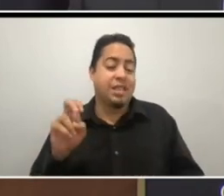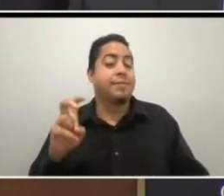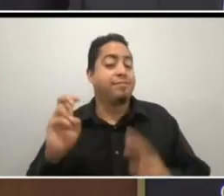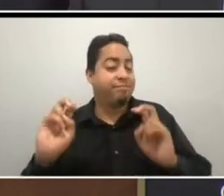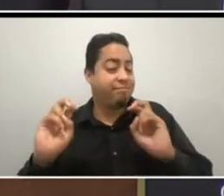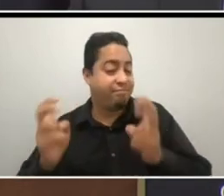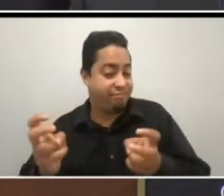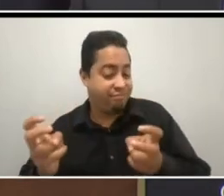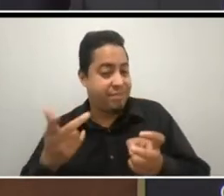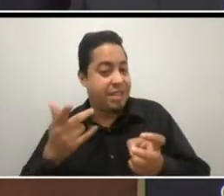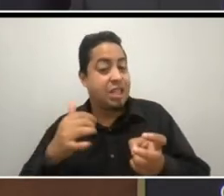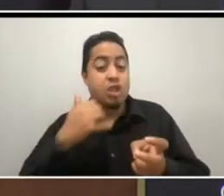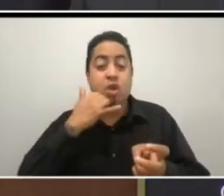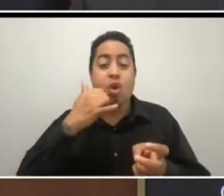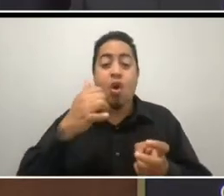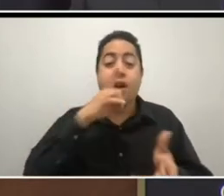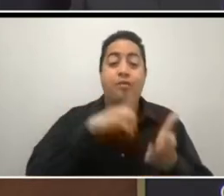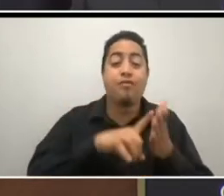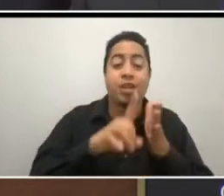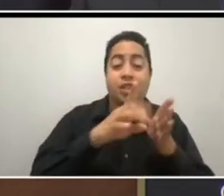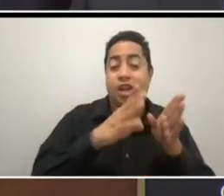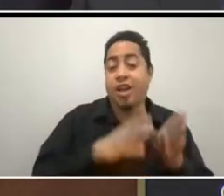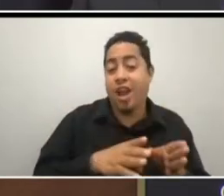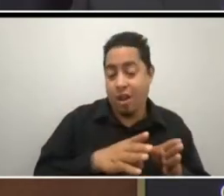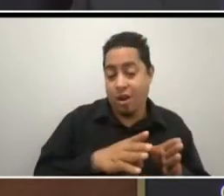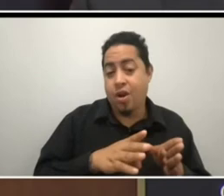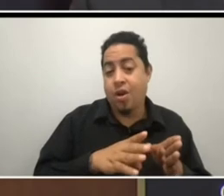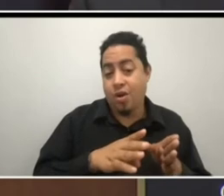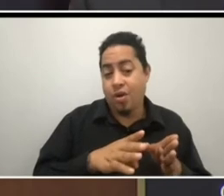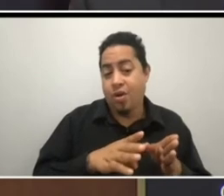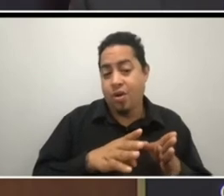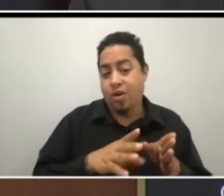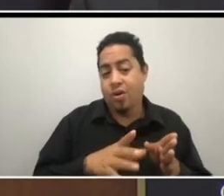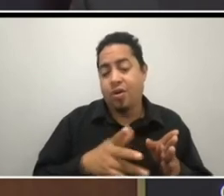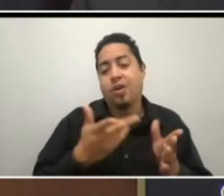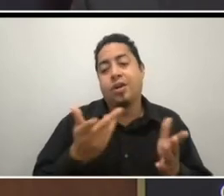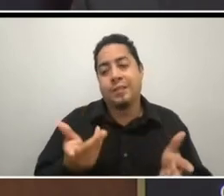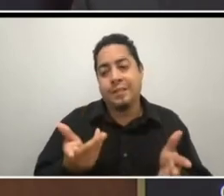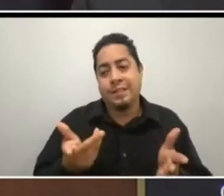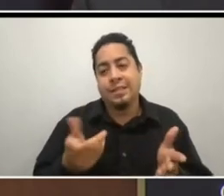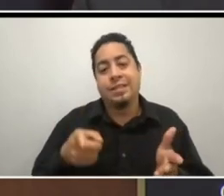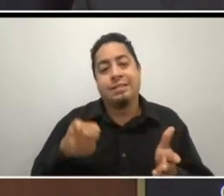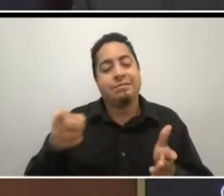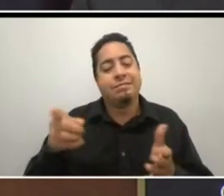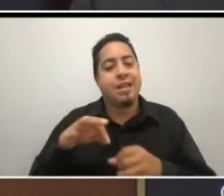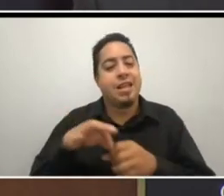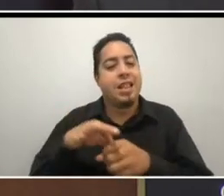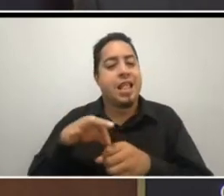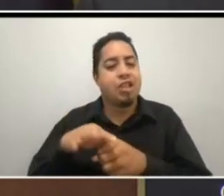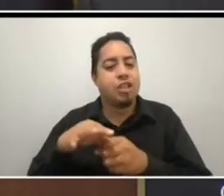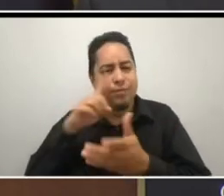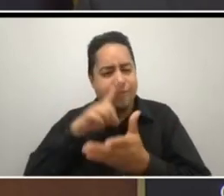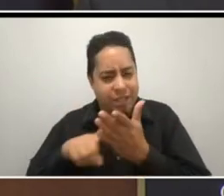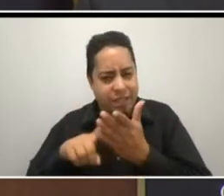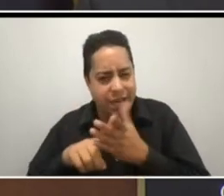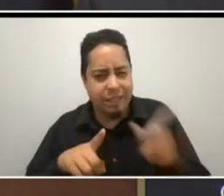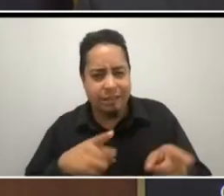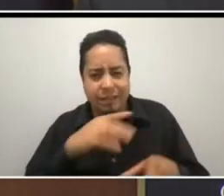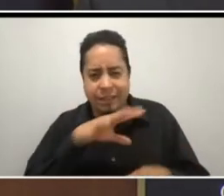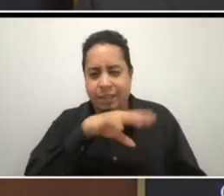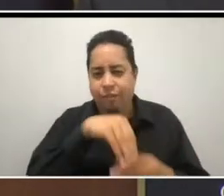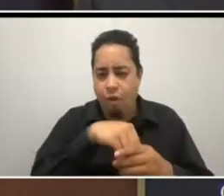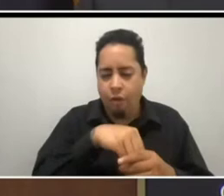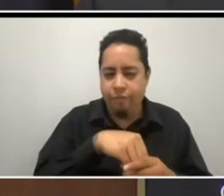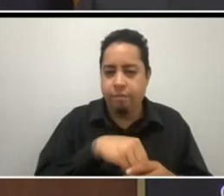investigator looking into the election in which he is a candidate and asking her to do whatever you can do. Mr.